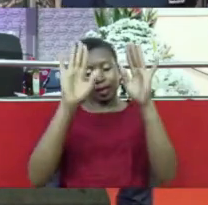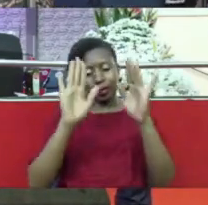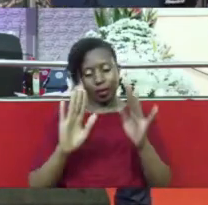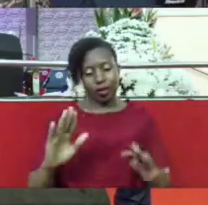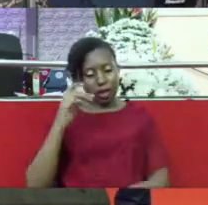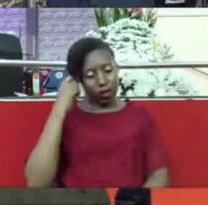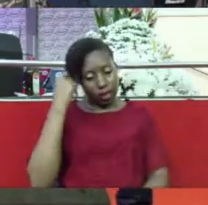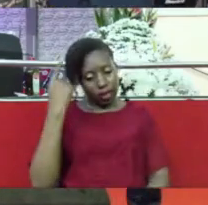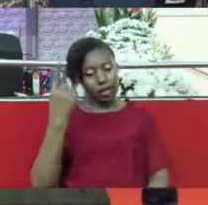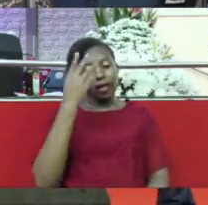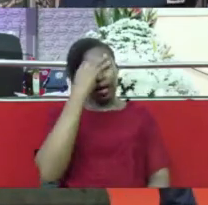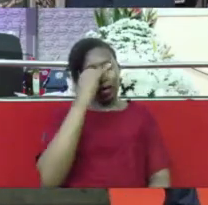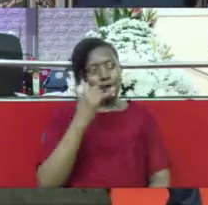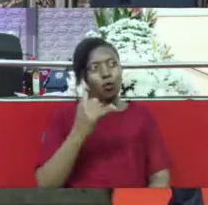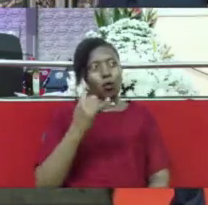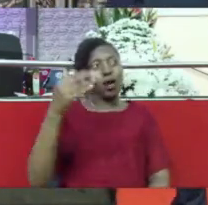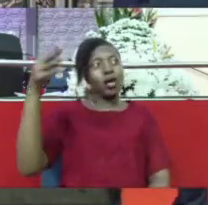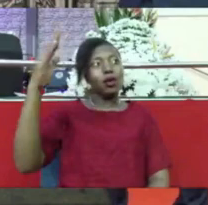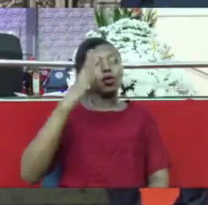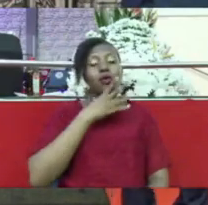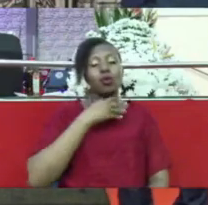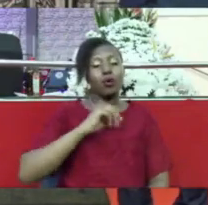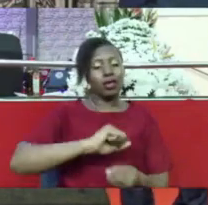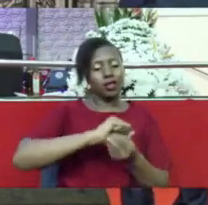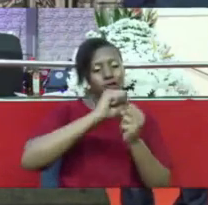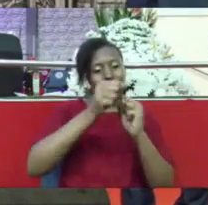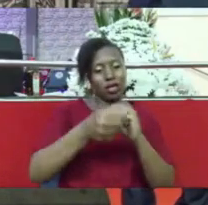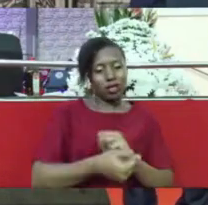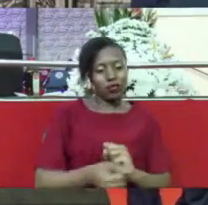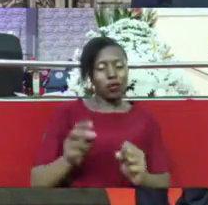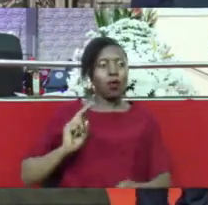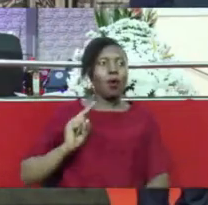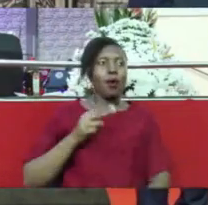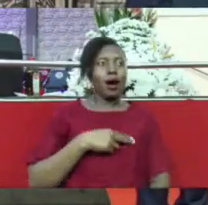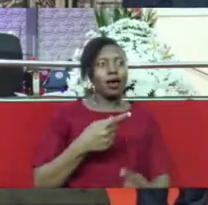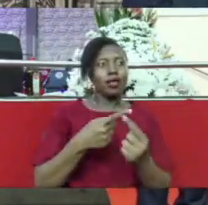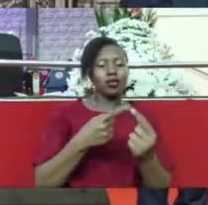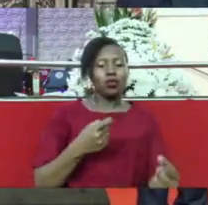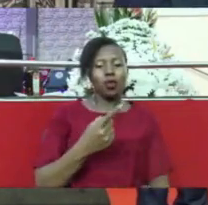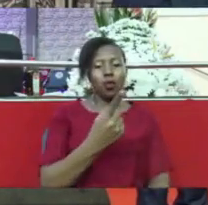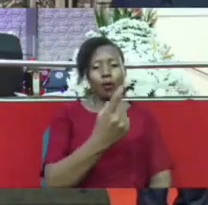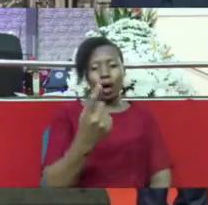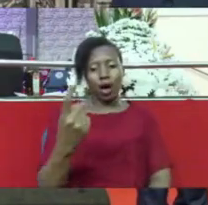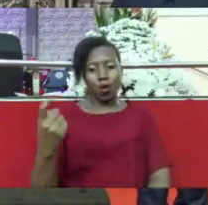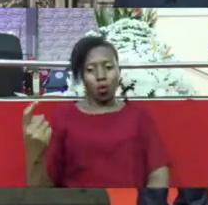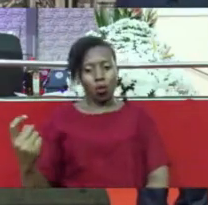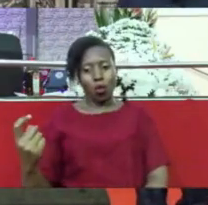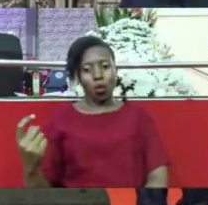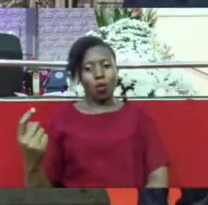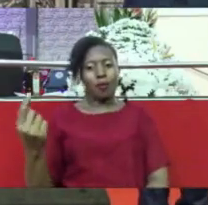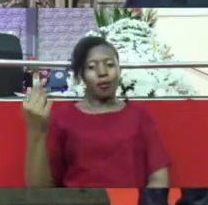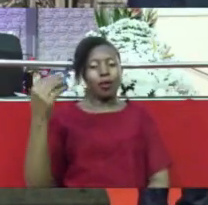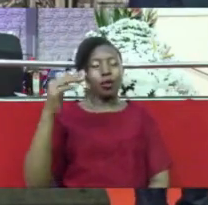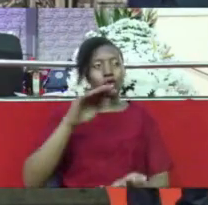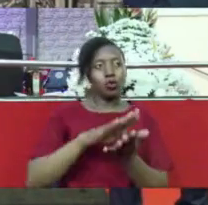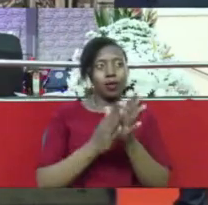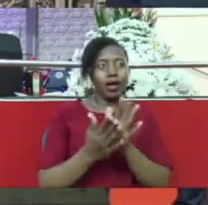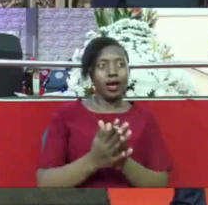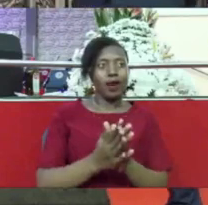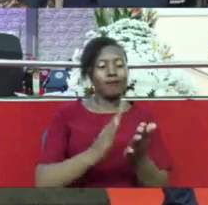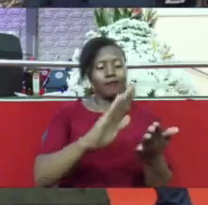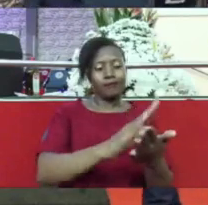God wants to transform us from a womb to a harrow. Ni vyema tujue Mungu anataka kututoa katika hali ya mdudu kufanyika